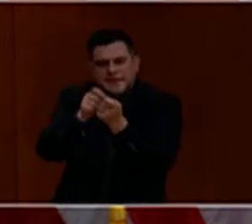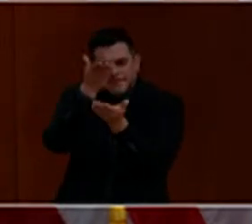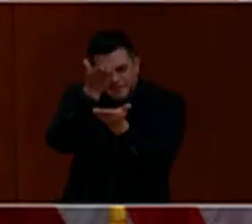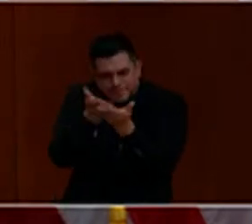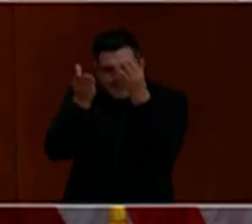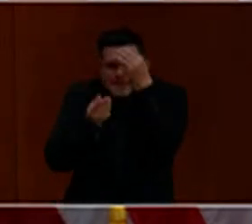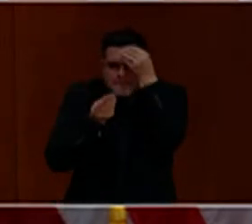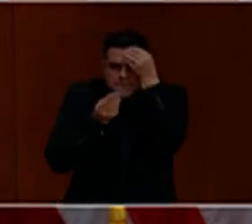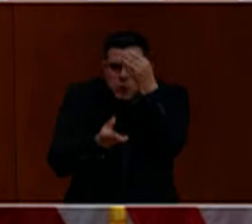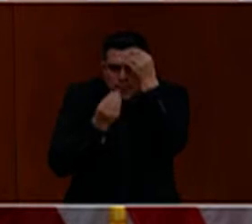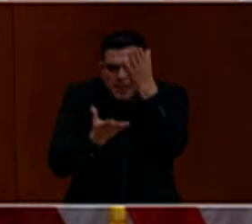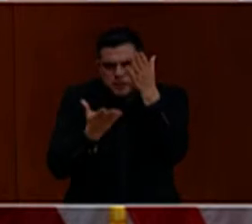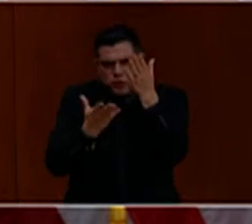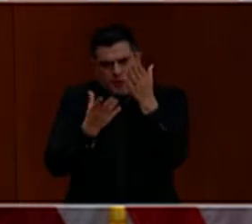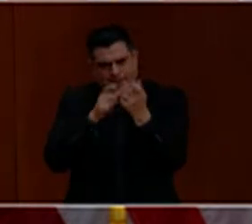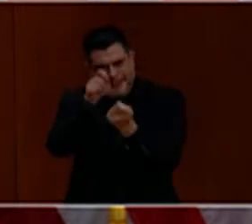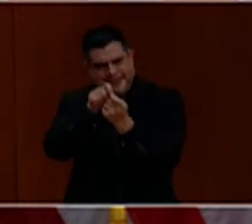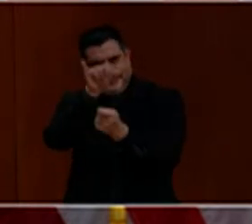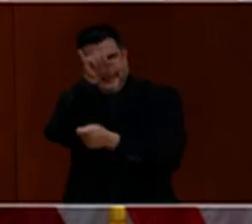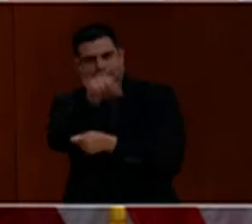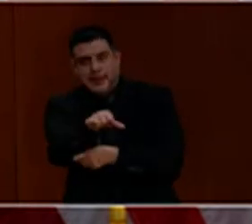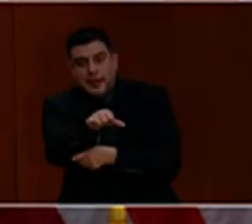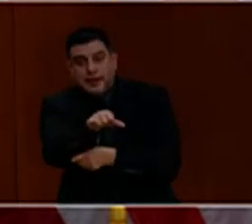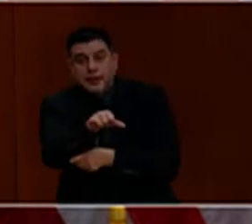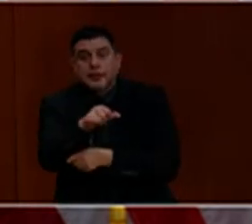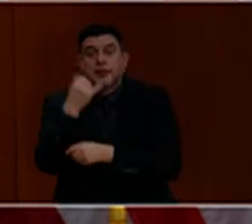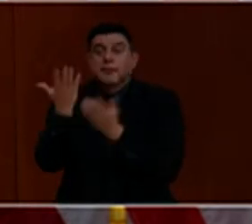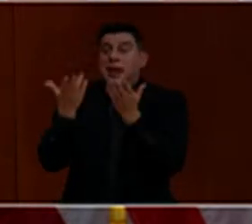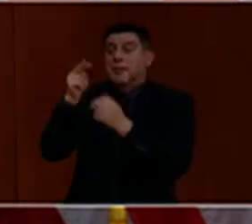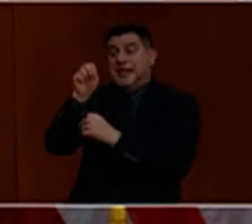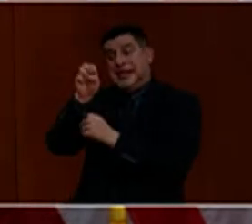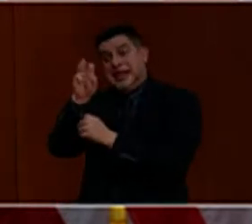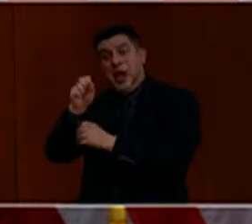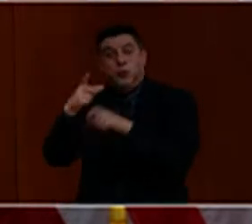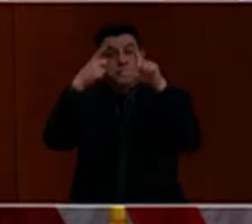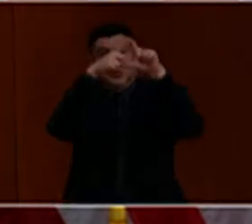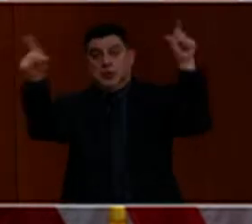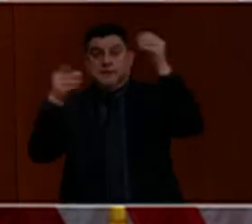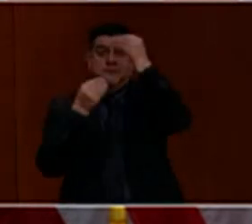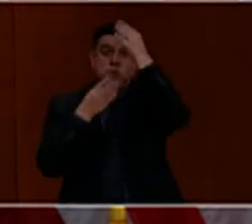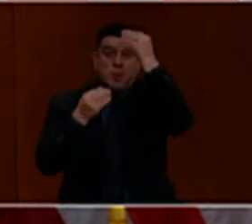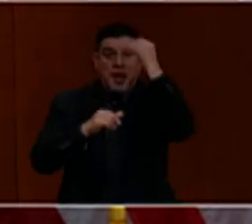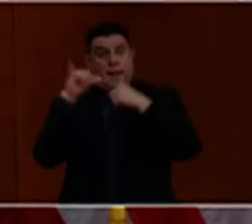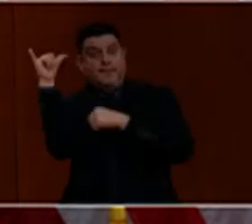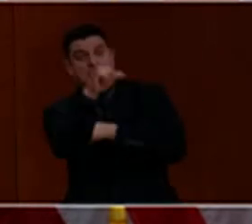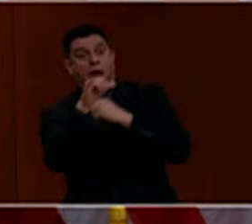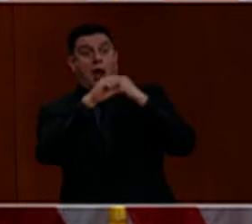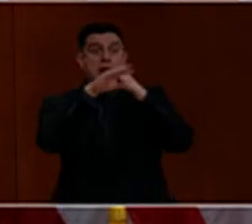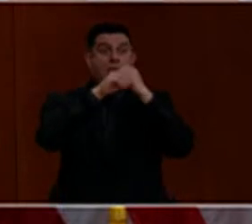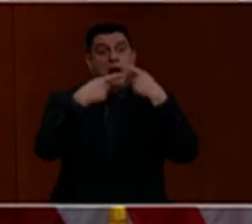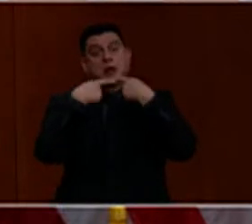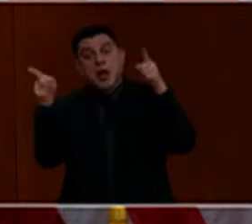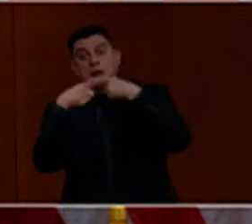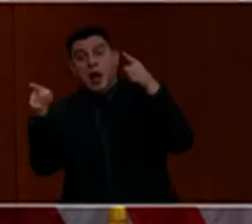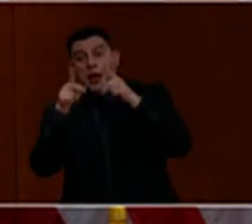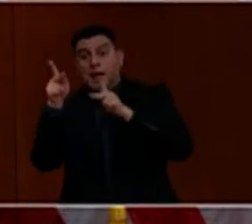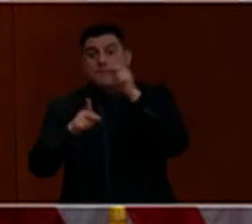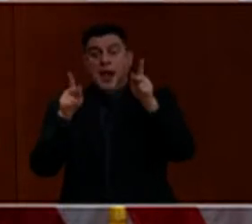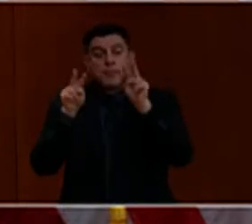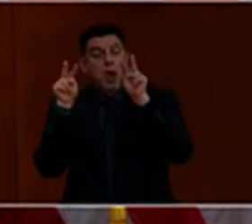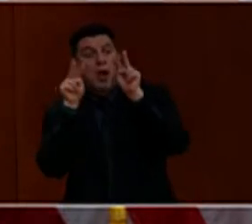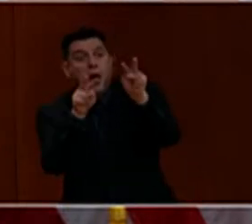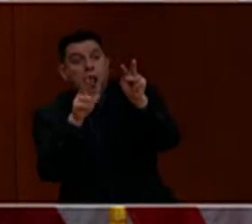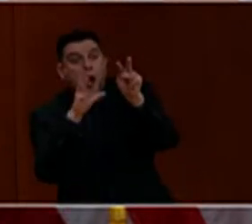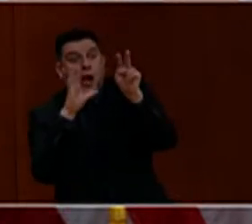flashy in terms of a headline. But I think that that's more of an accurate. Well, not only it is more accurate, it's the accurate